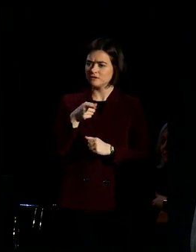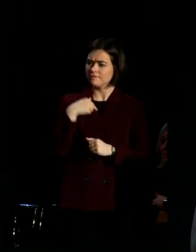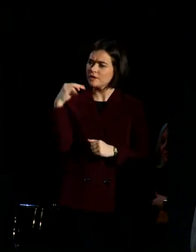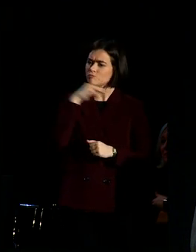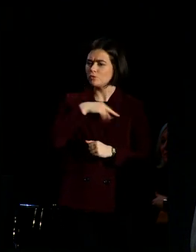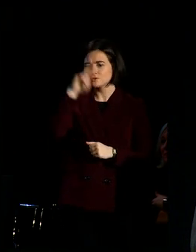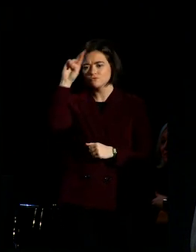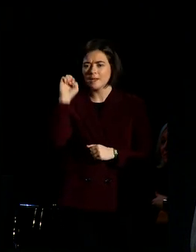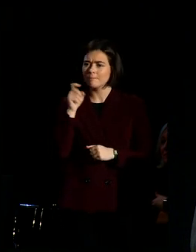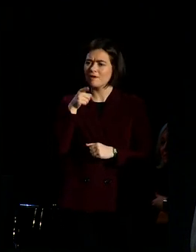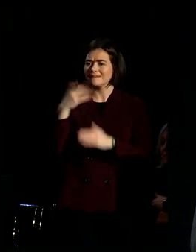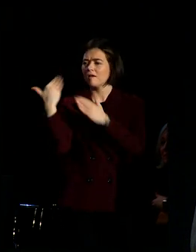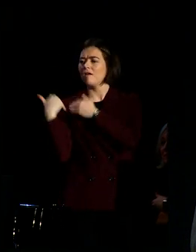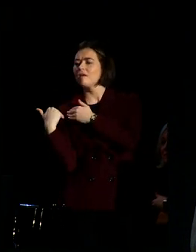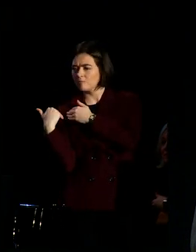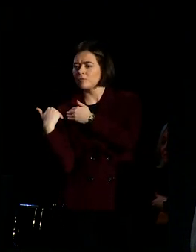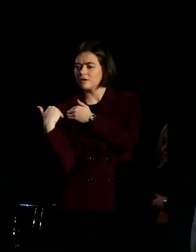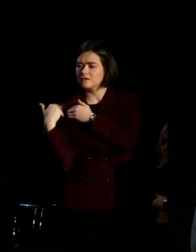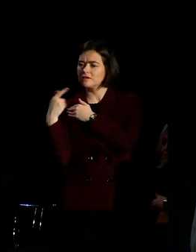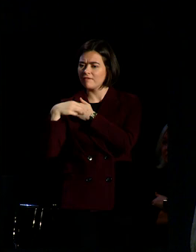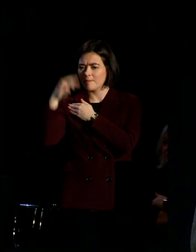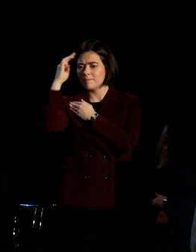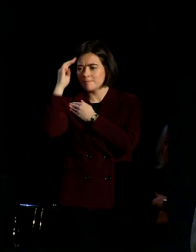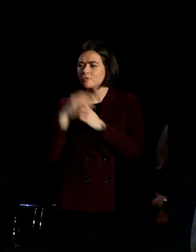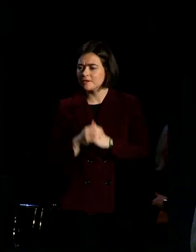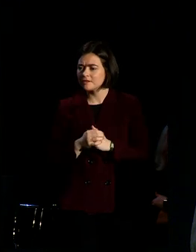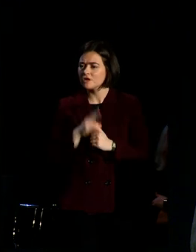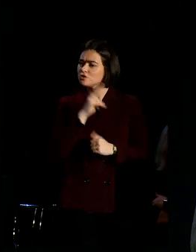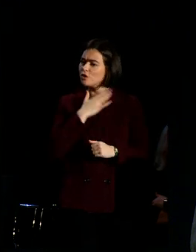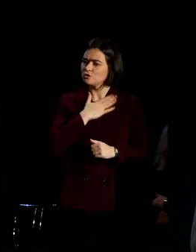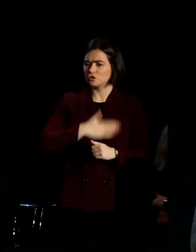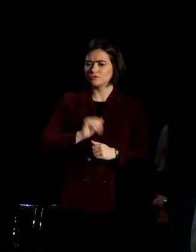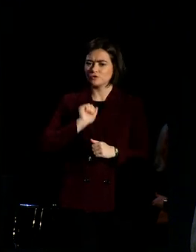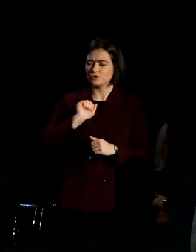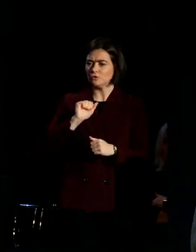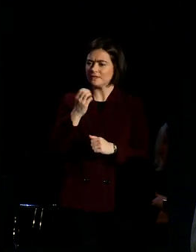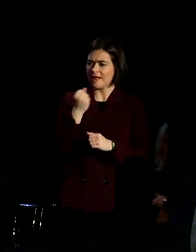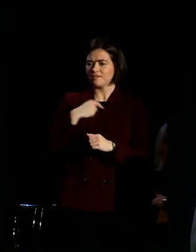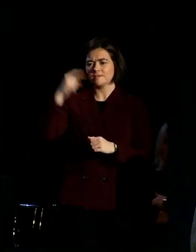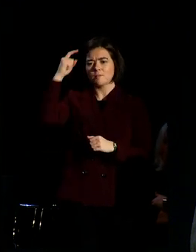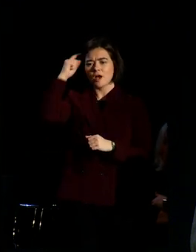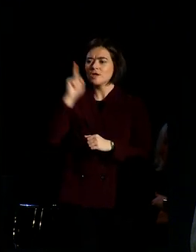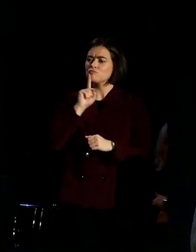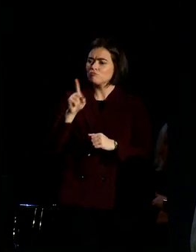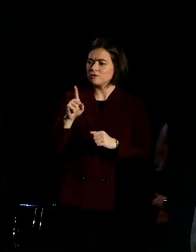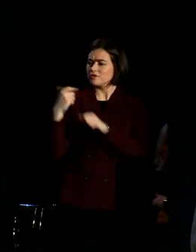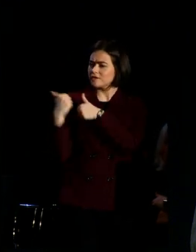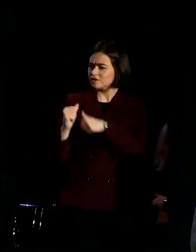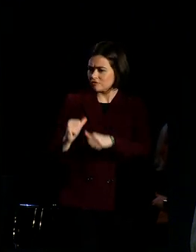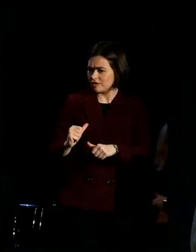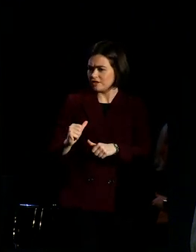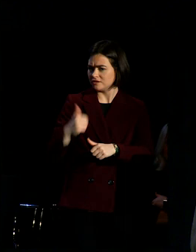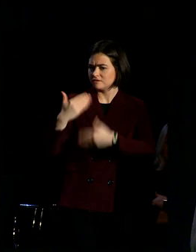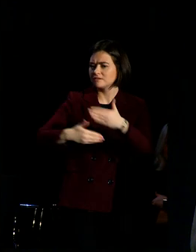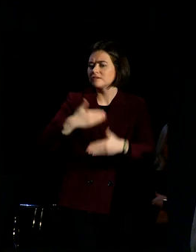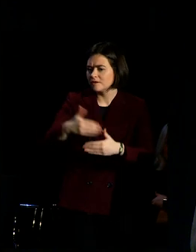it, a burden that memory is, not just to those who carry it, but to the generations who follow